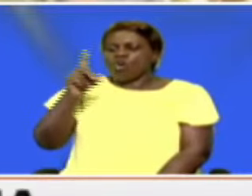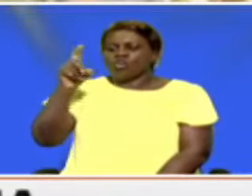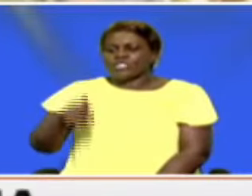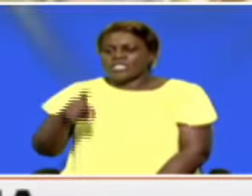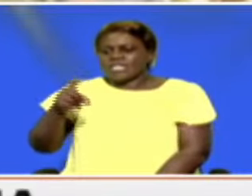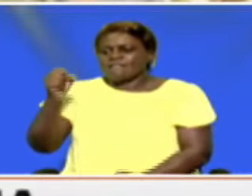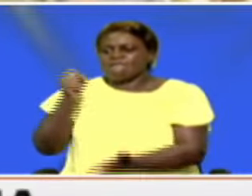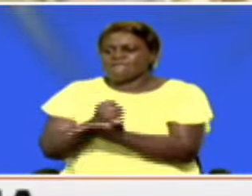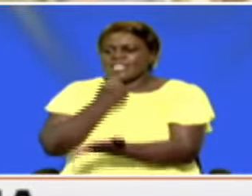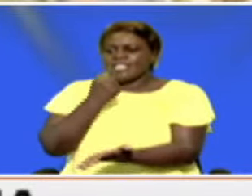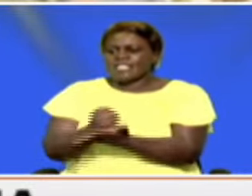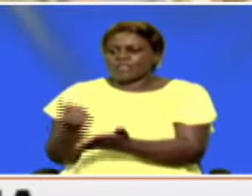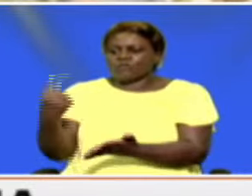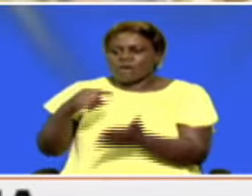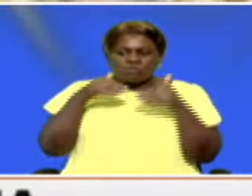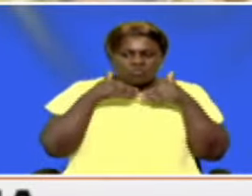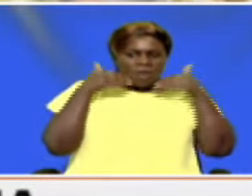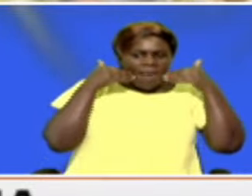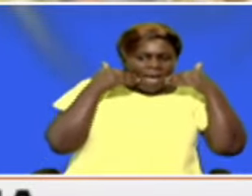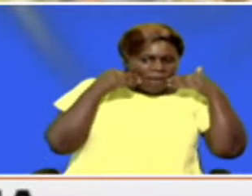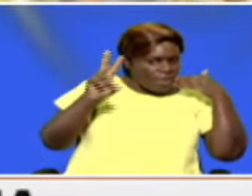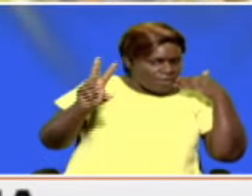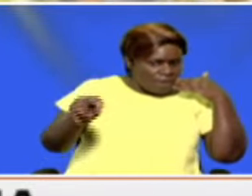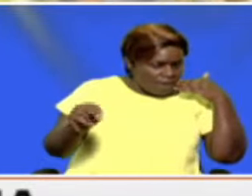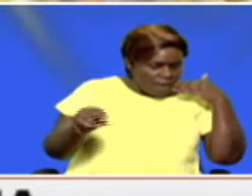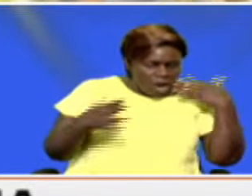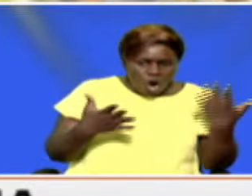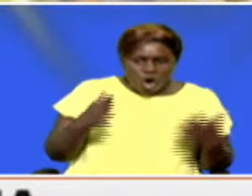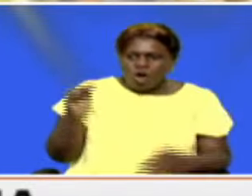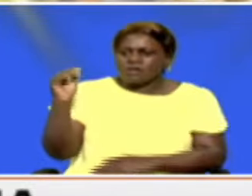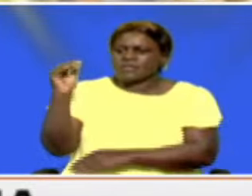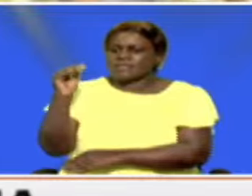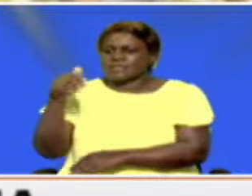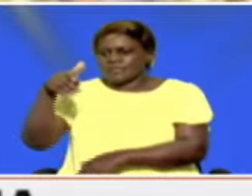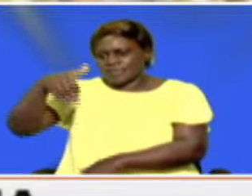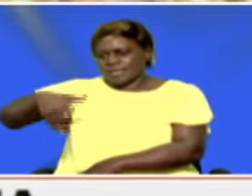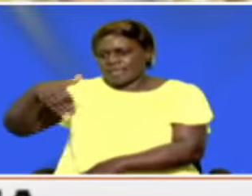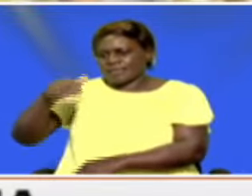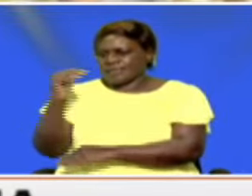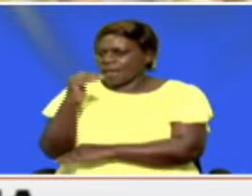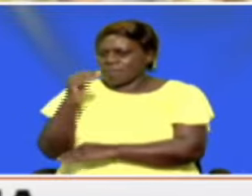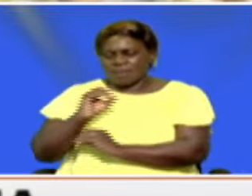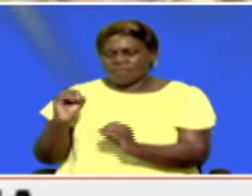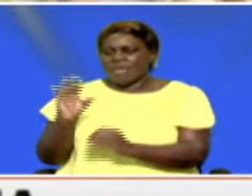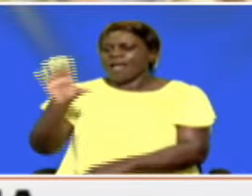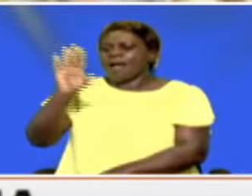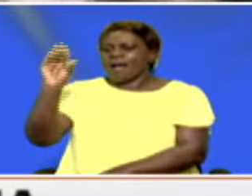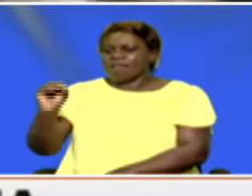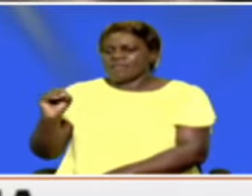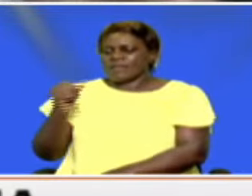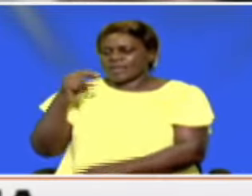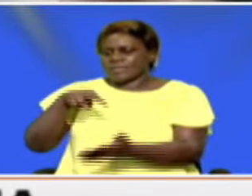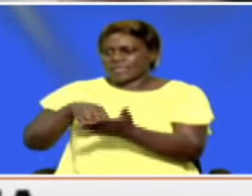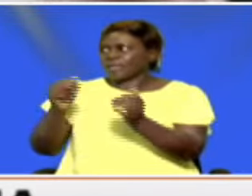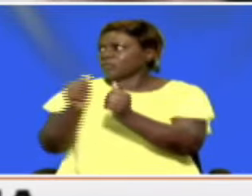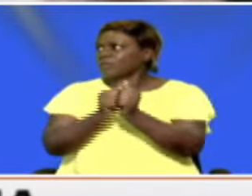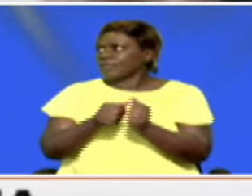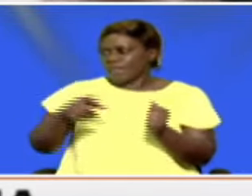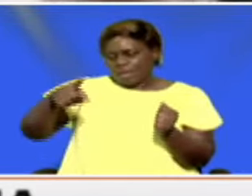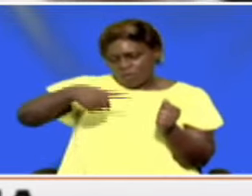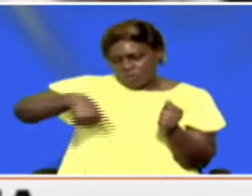have a visa to come to Malawi or to go to Zambia. Africa will stand together. We